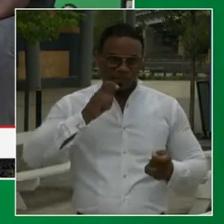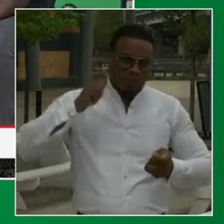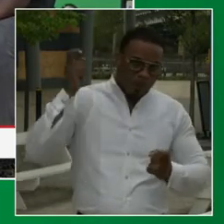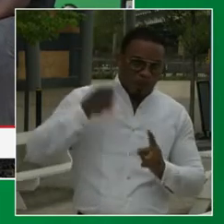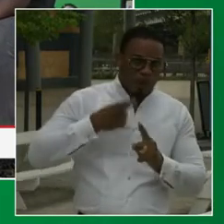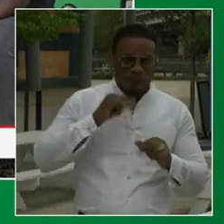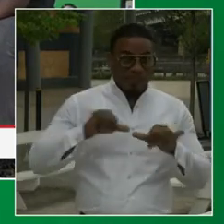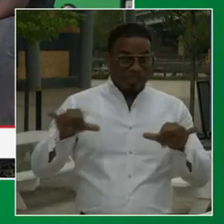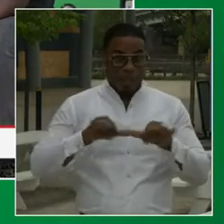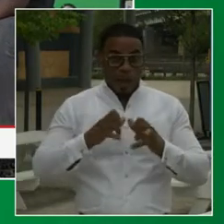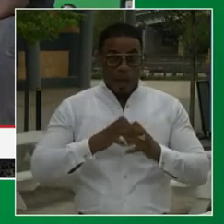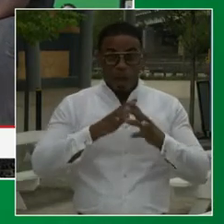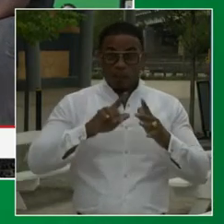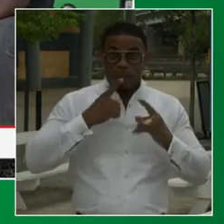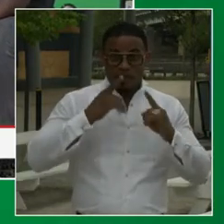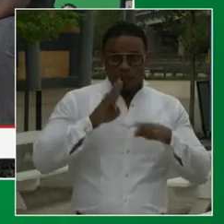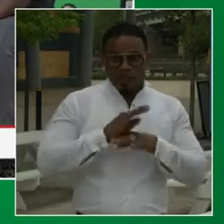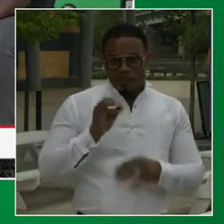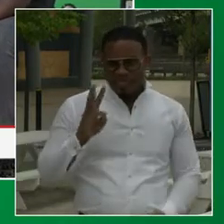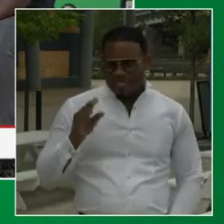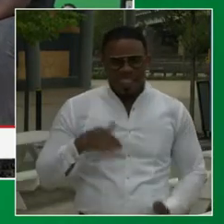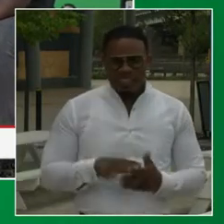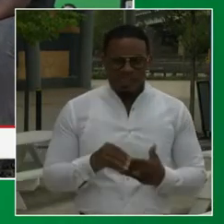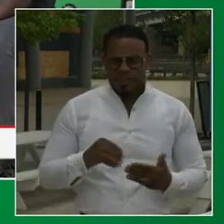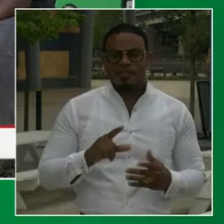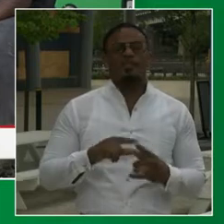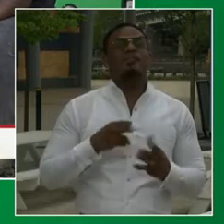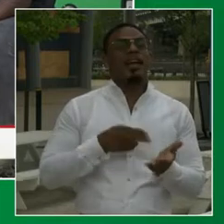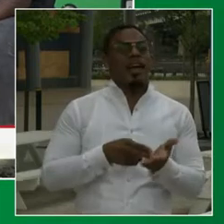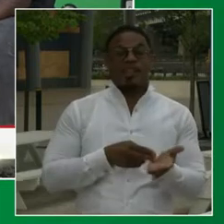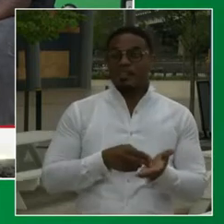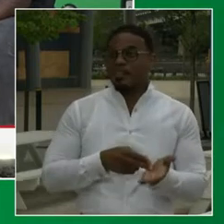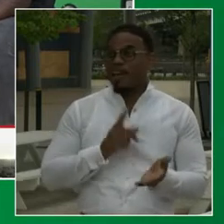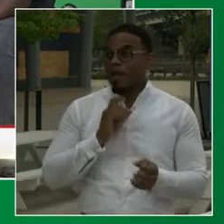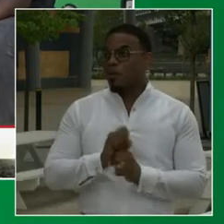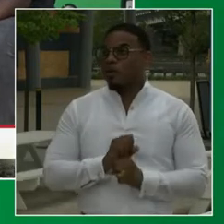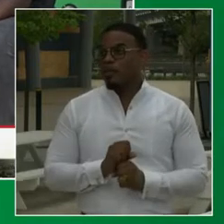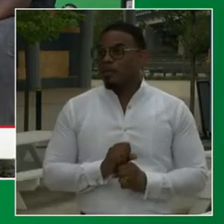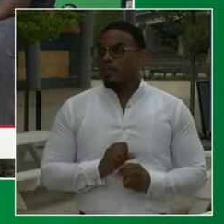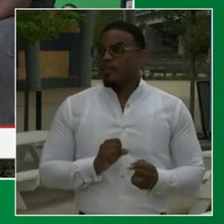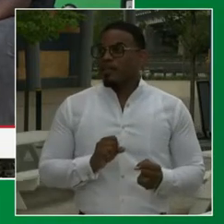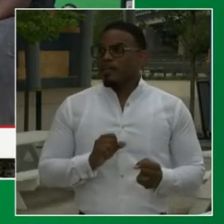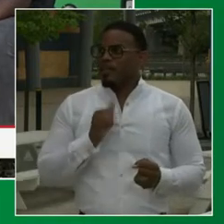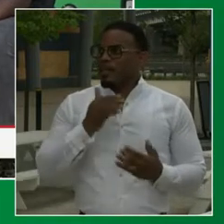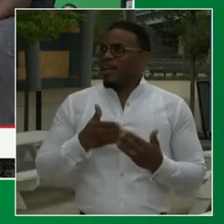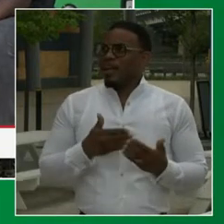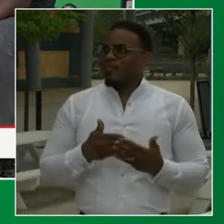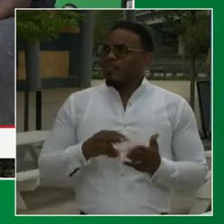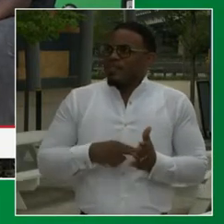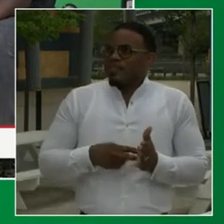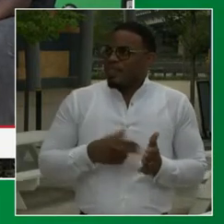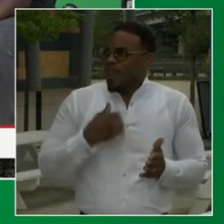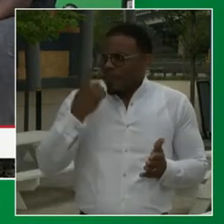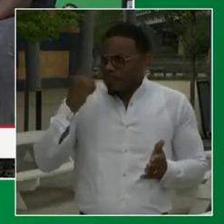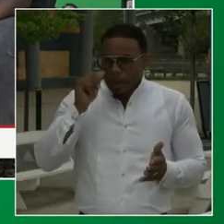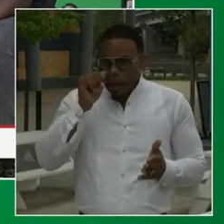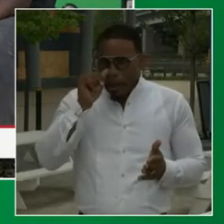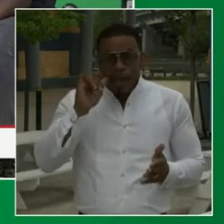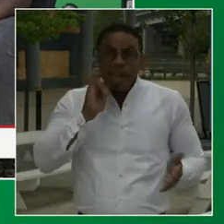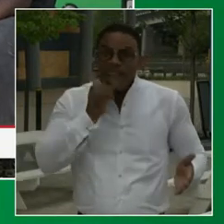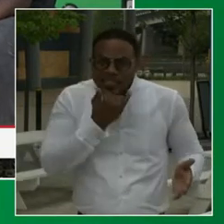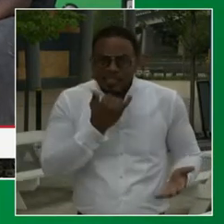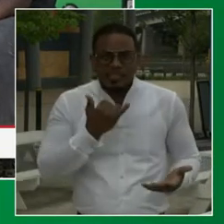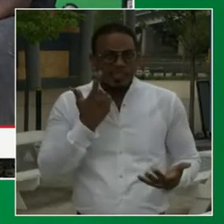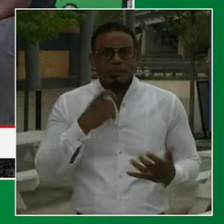launching successful business, right? And honestly, I really, not even intentionally, I think